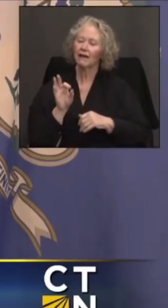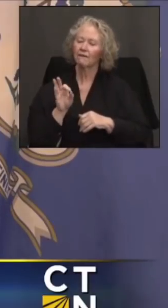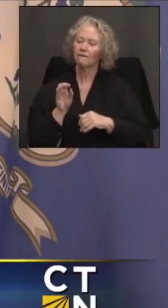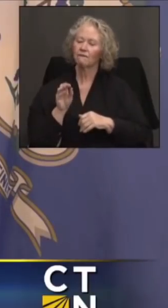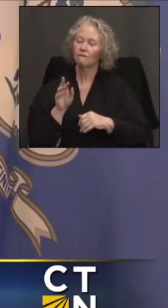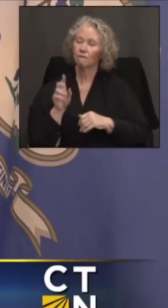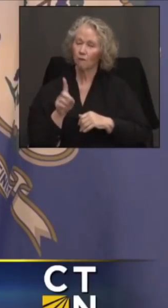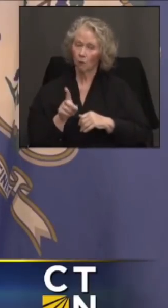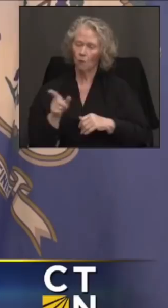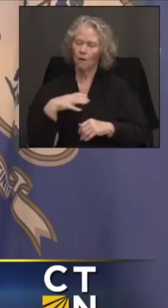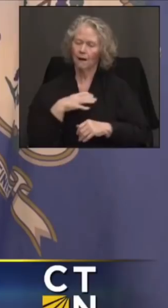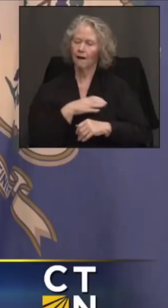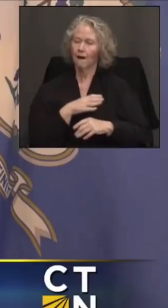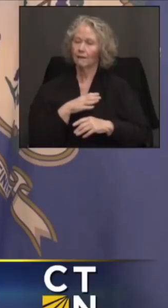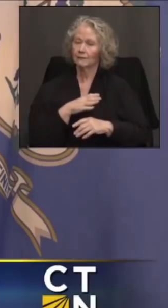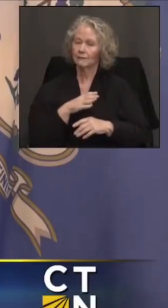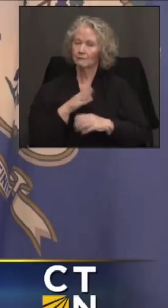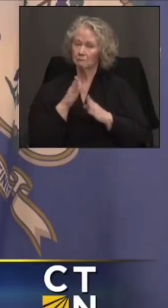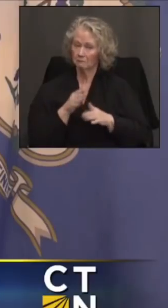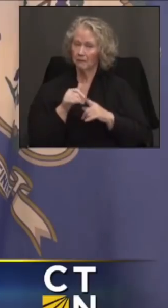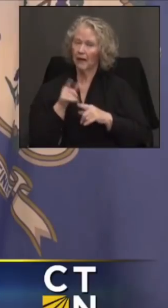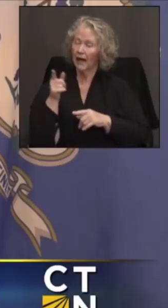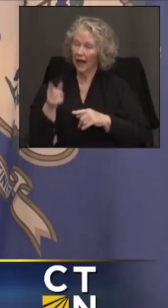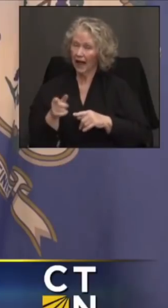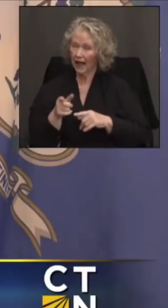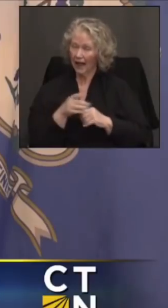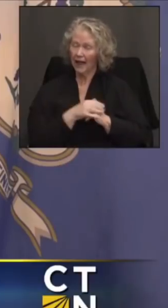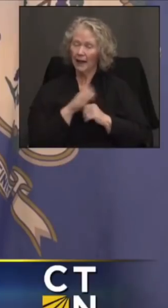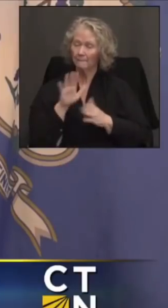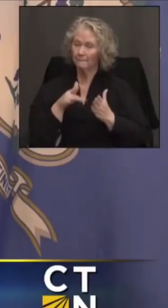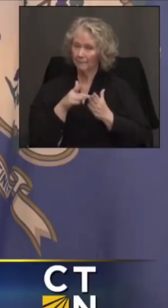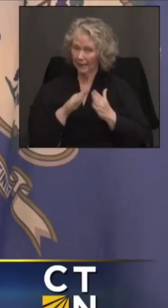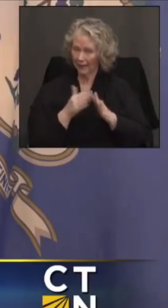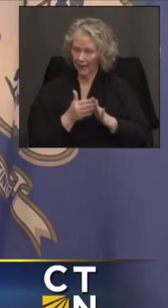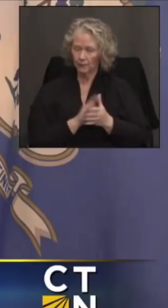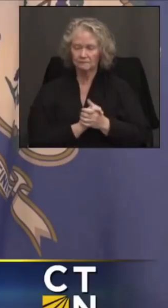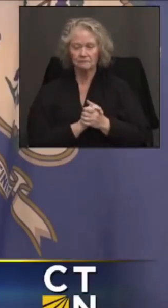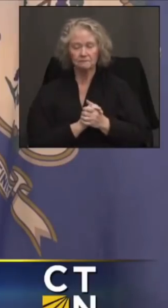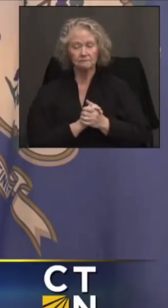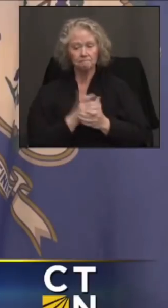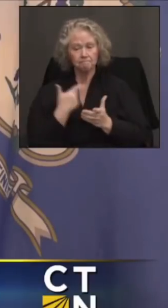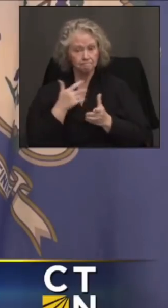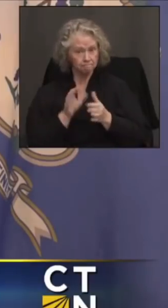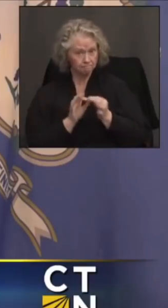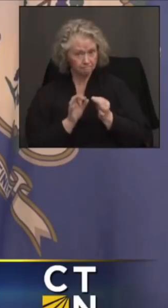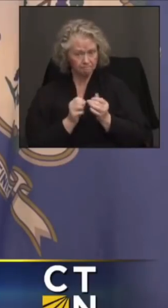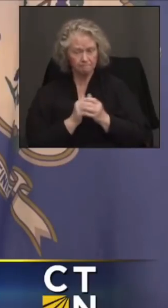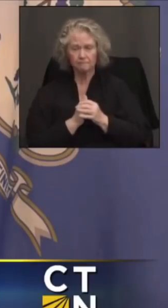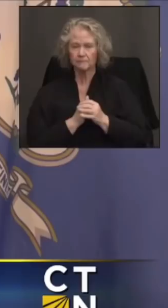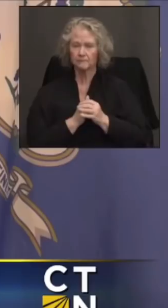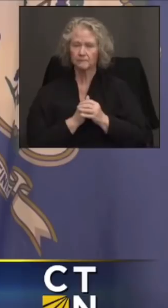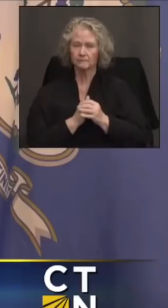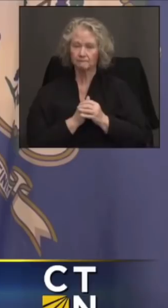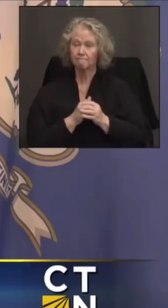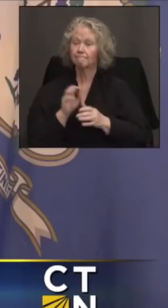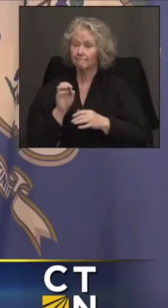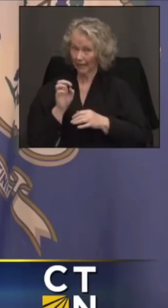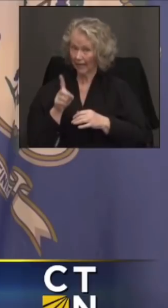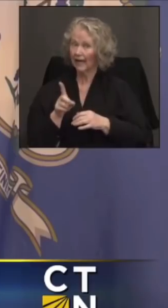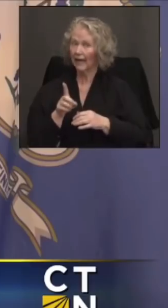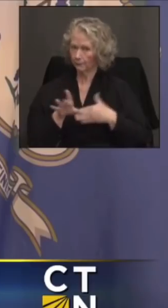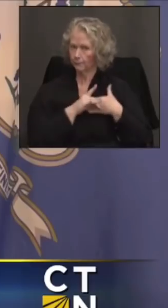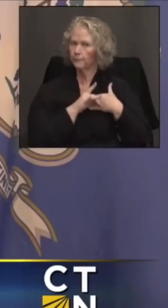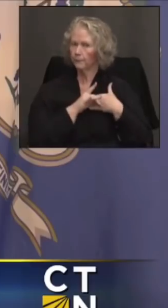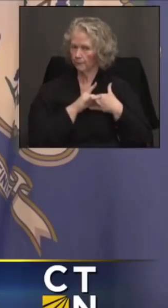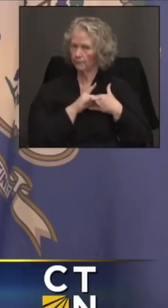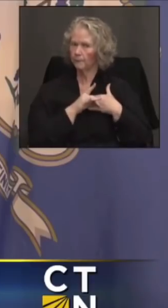Middletown, councilman there. It's worth noting that Ed got COVID, and it hit pretty